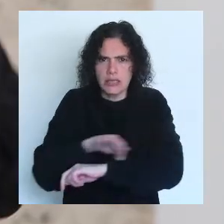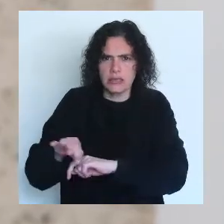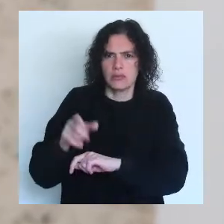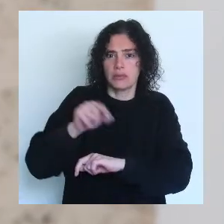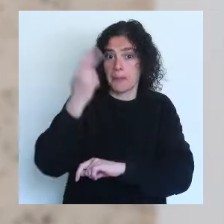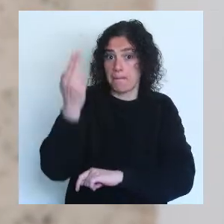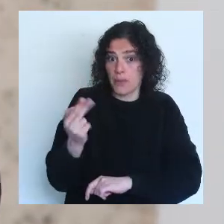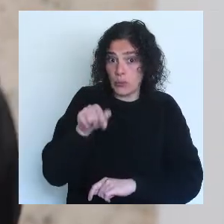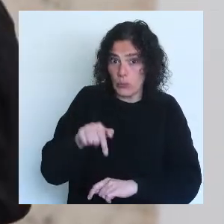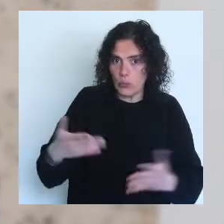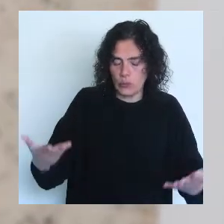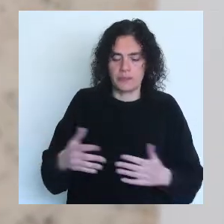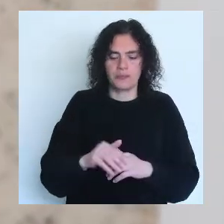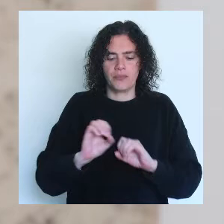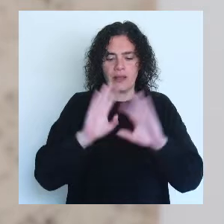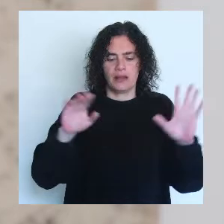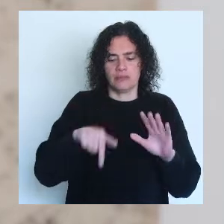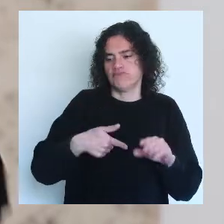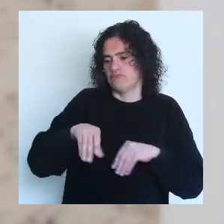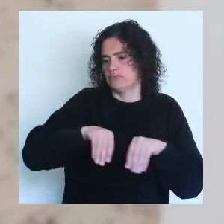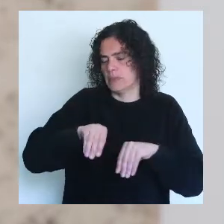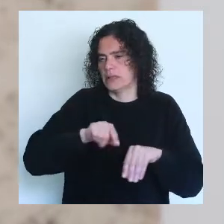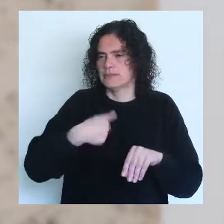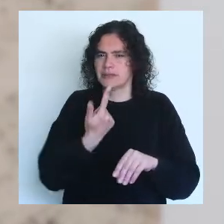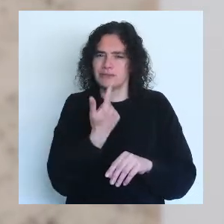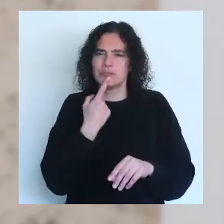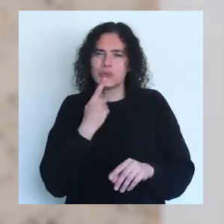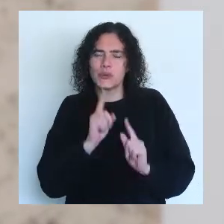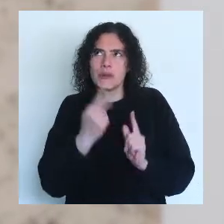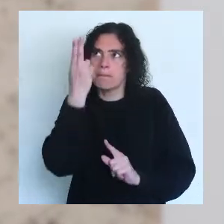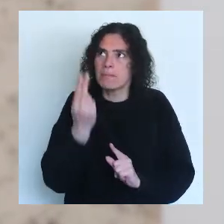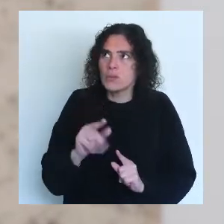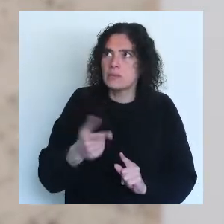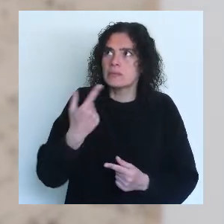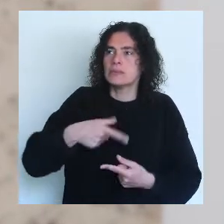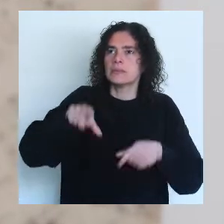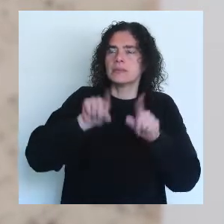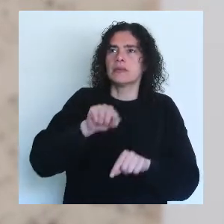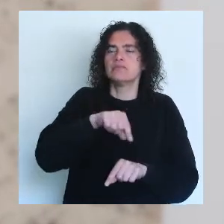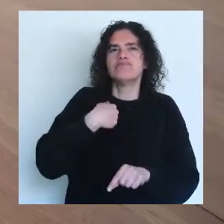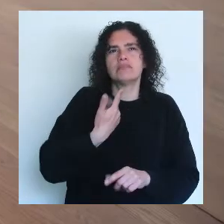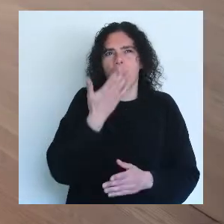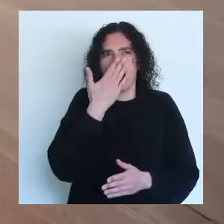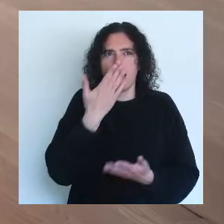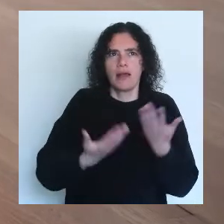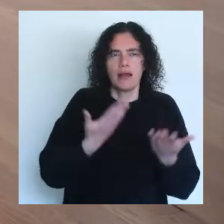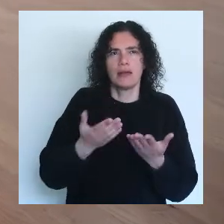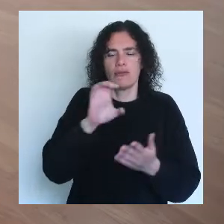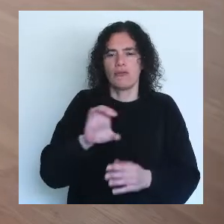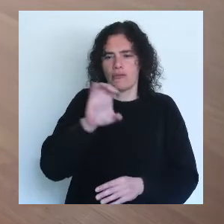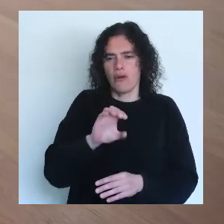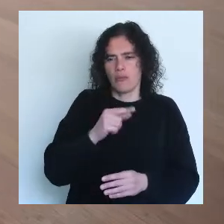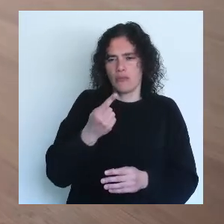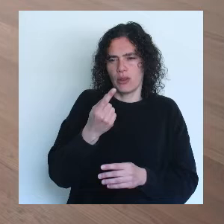sculpture, architecture, and painting. So it's of course playing with this notion of painting, but it's also almost